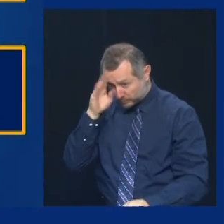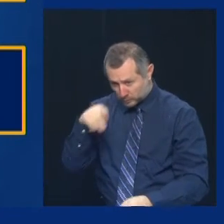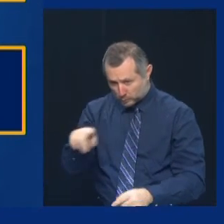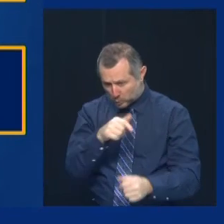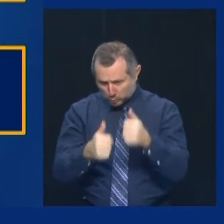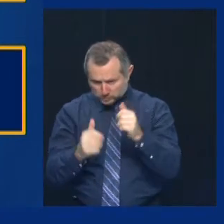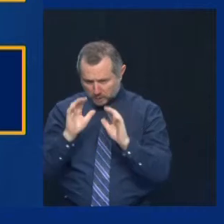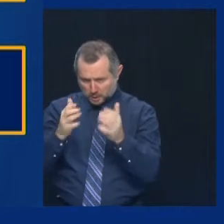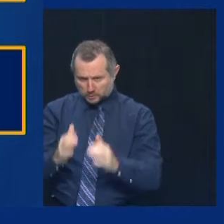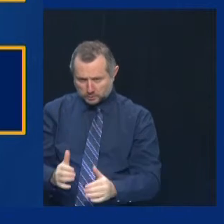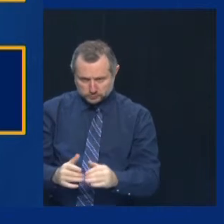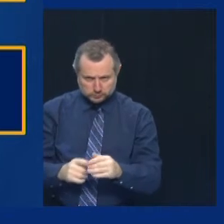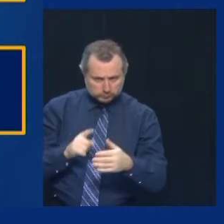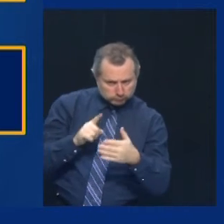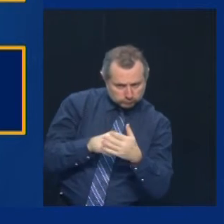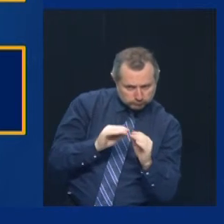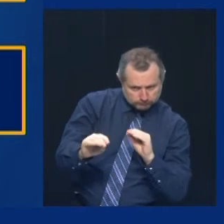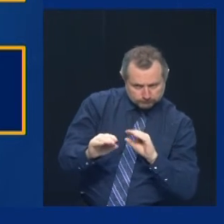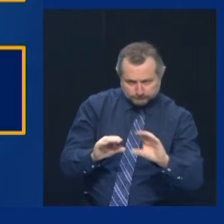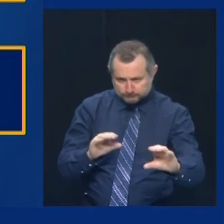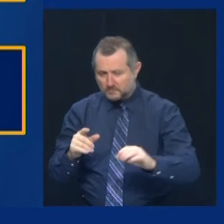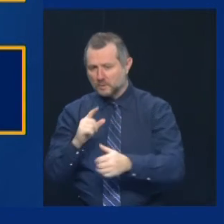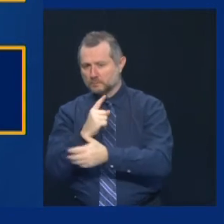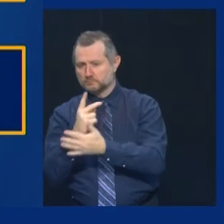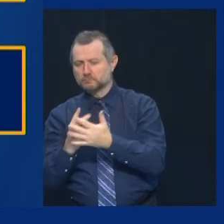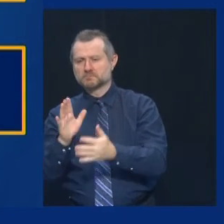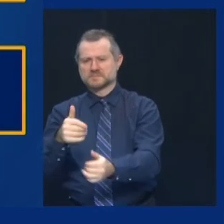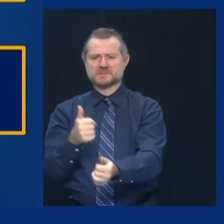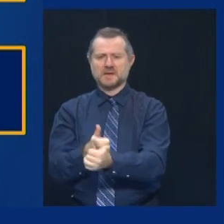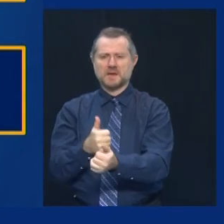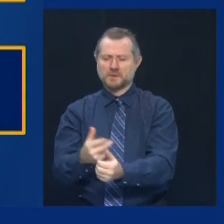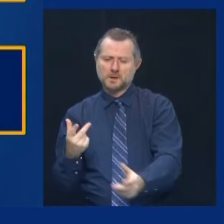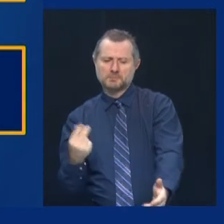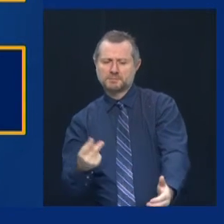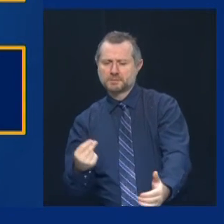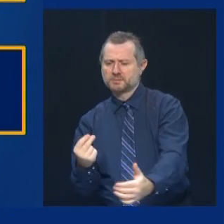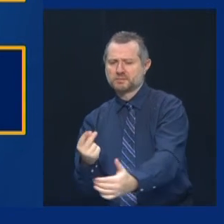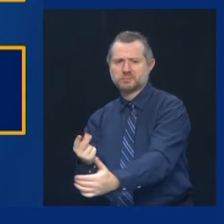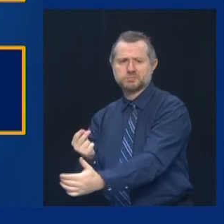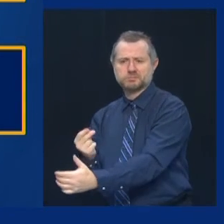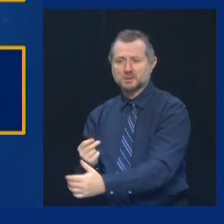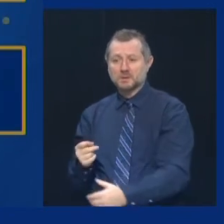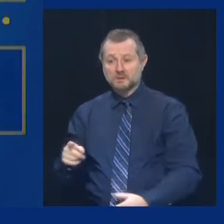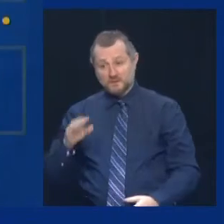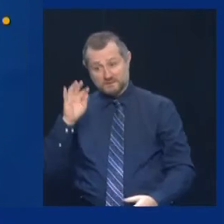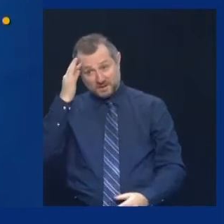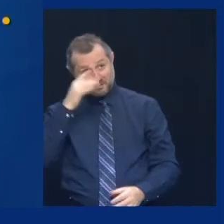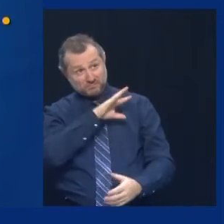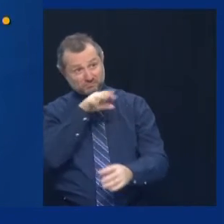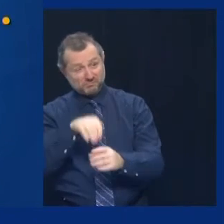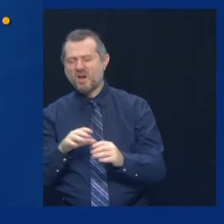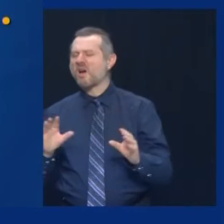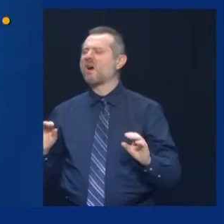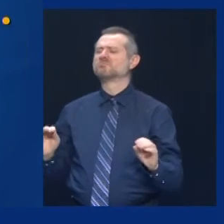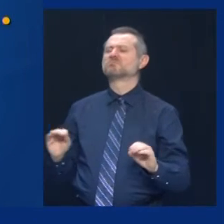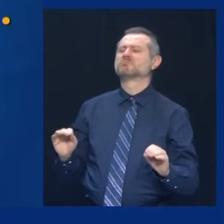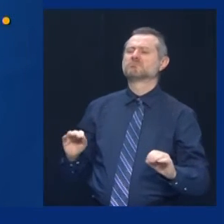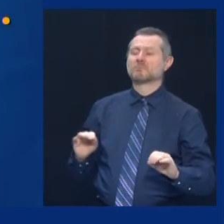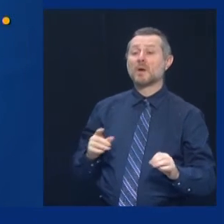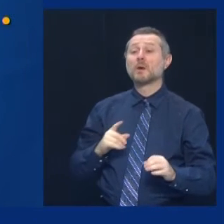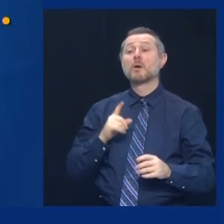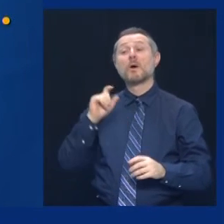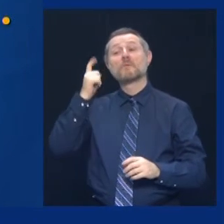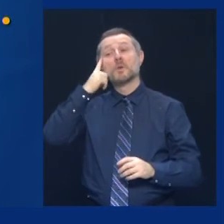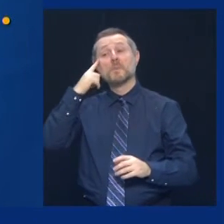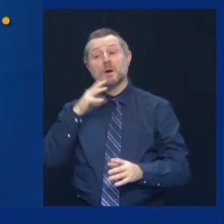you administer the vaccine. It has nothing to do with politics, and it has nothing to do with government. Our